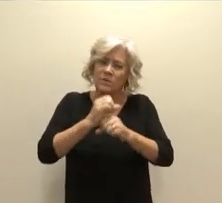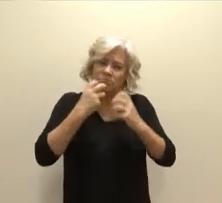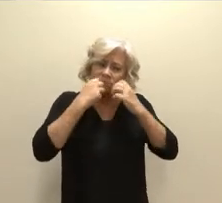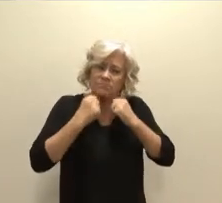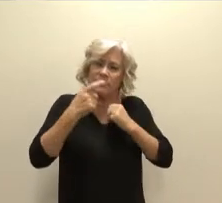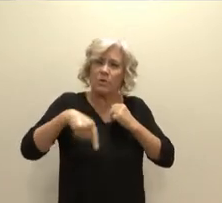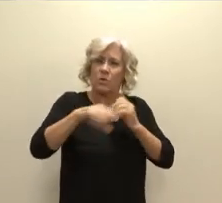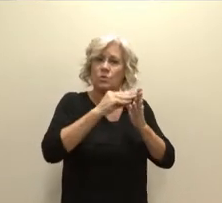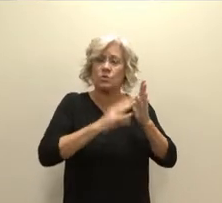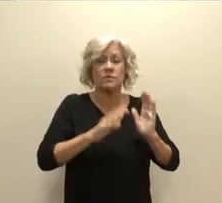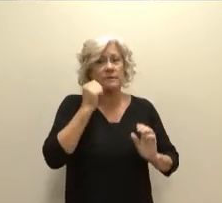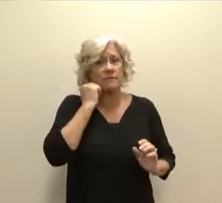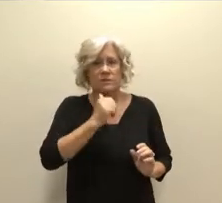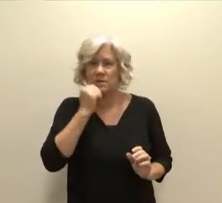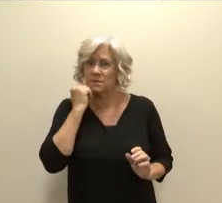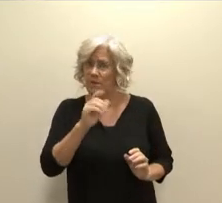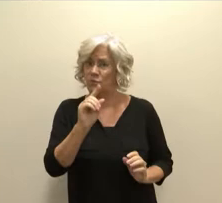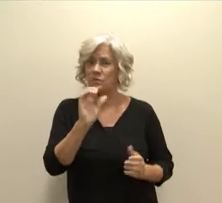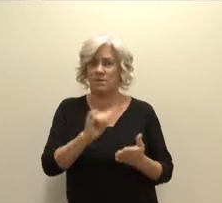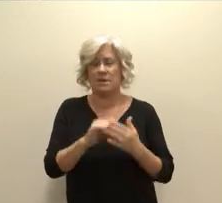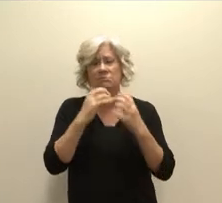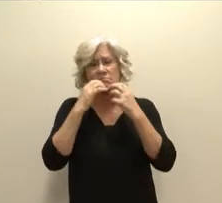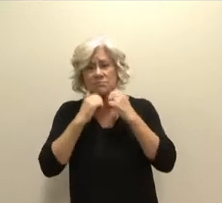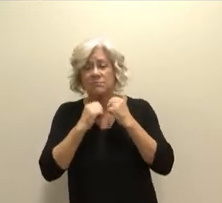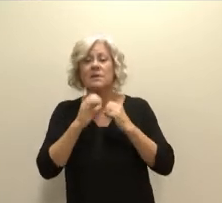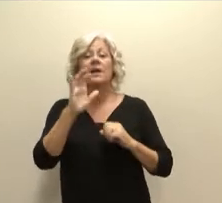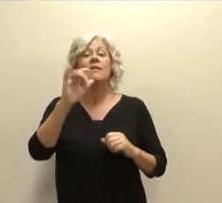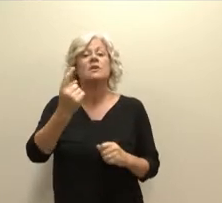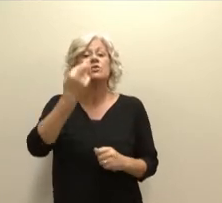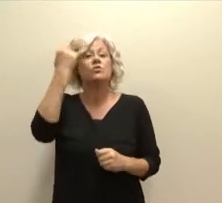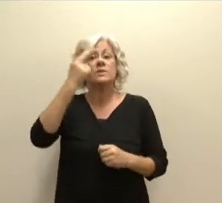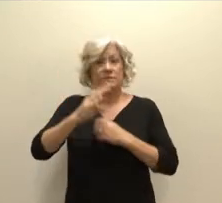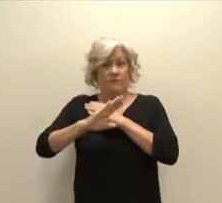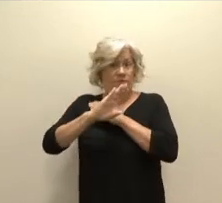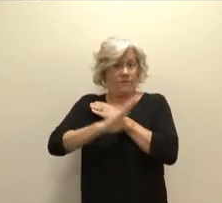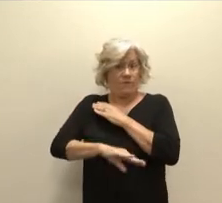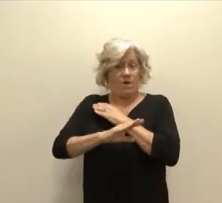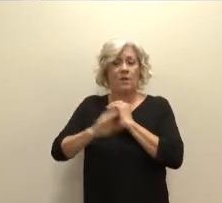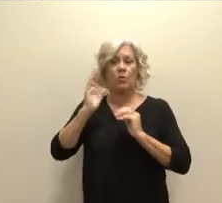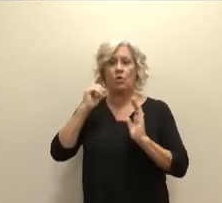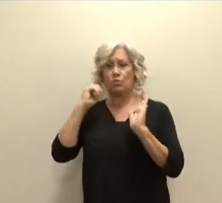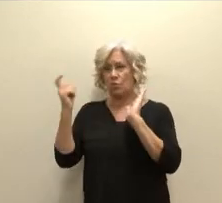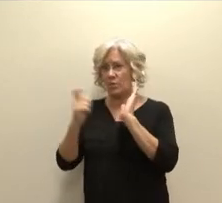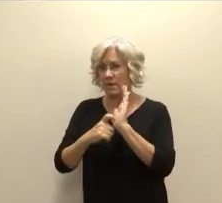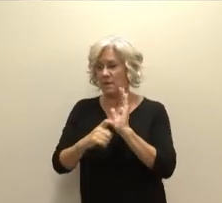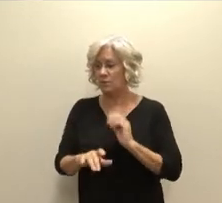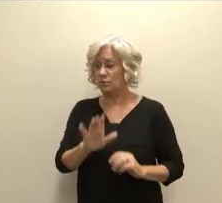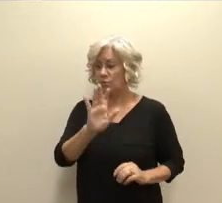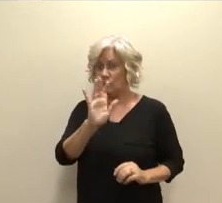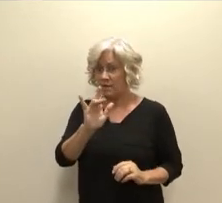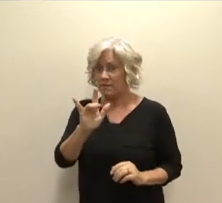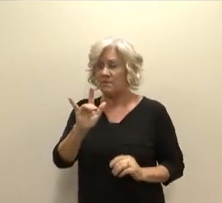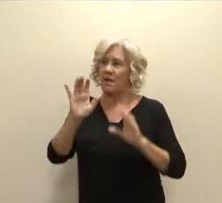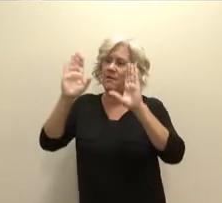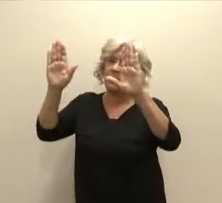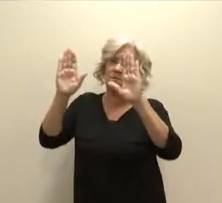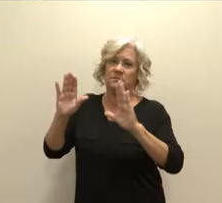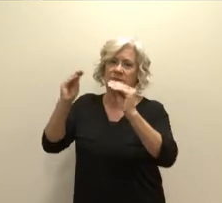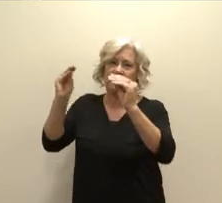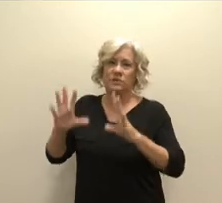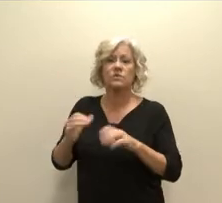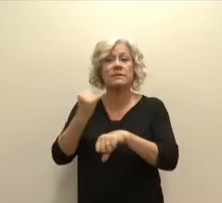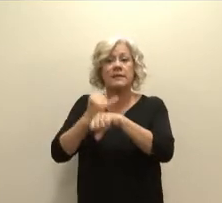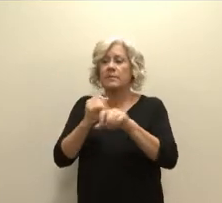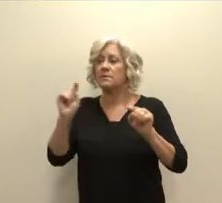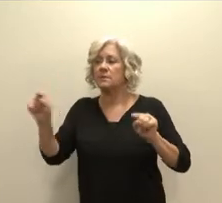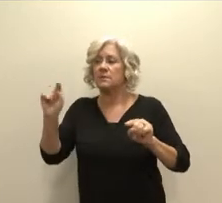classrooms each and every day. That's one reason why each fall we recognize and honor 25 outstanding teachers, one from each of our